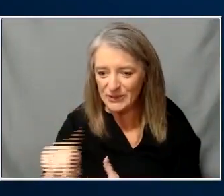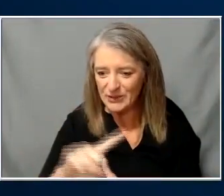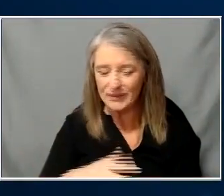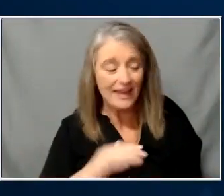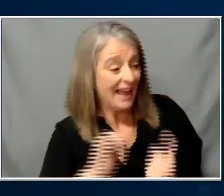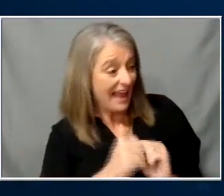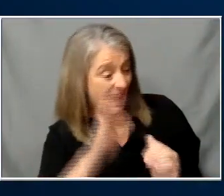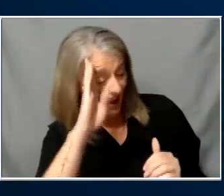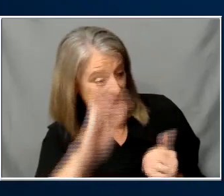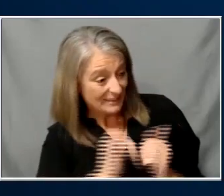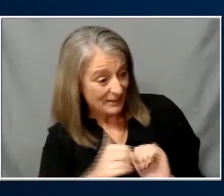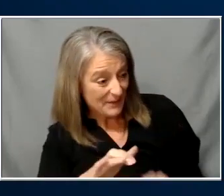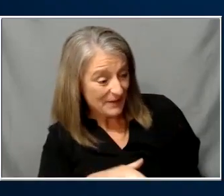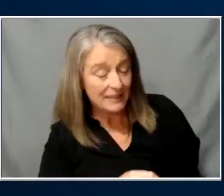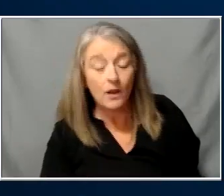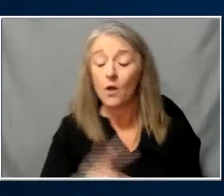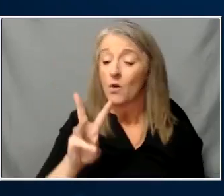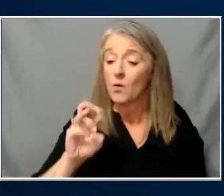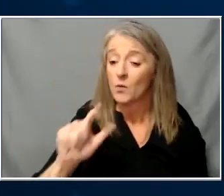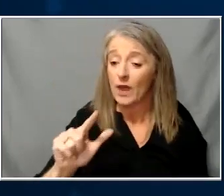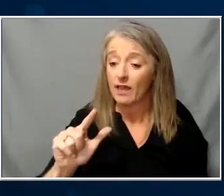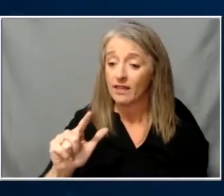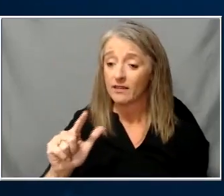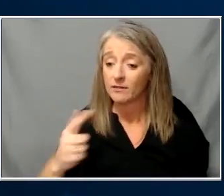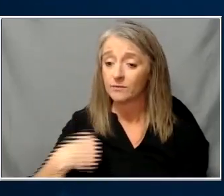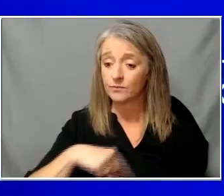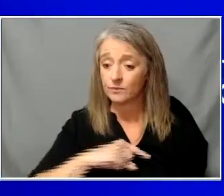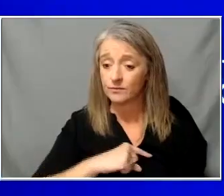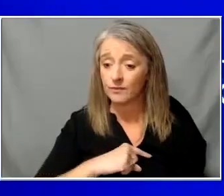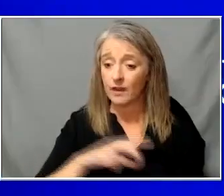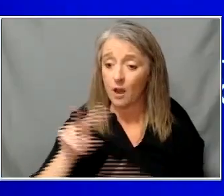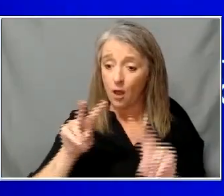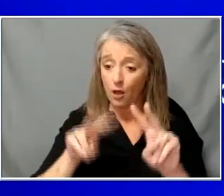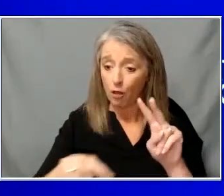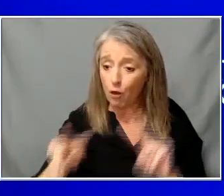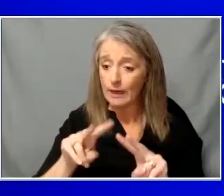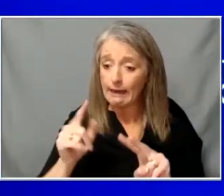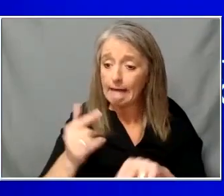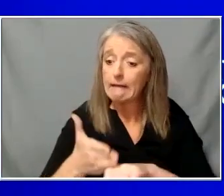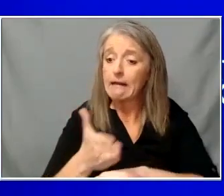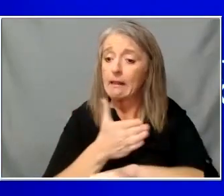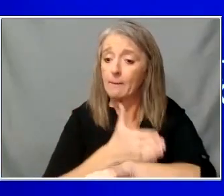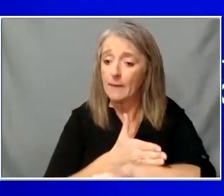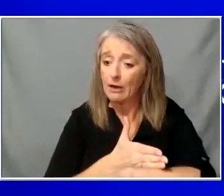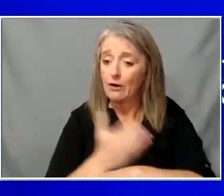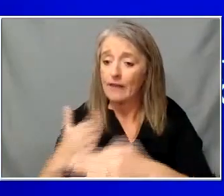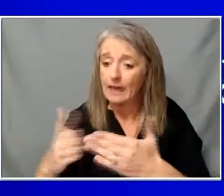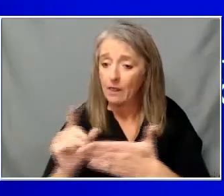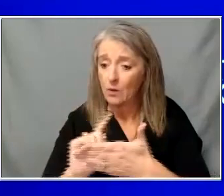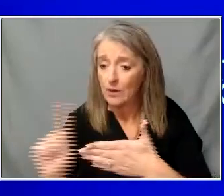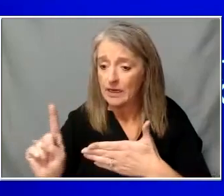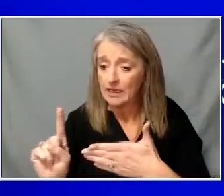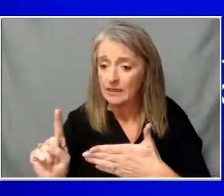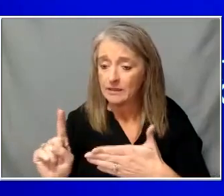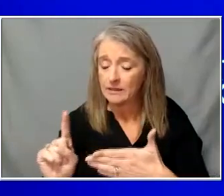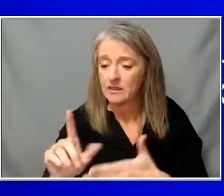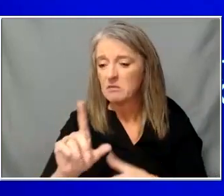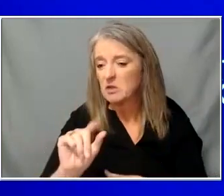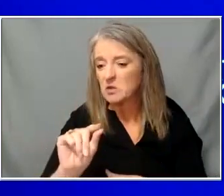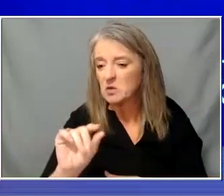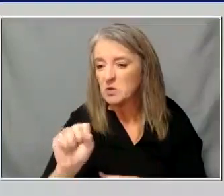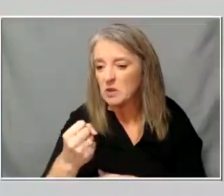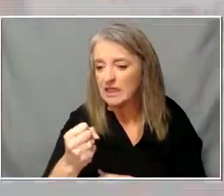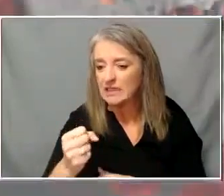going? Good. Well, we have been looking a little bit better at the end of the week. We had the mid-20s for our